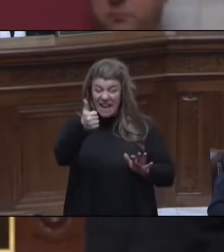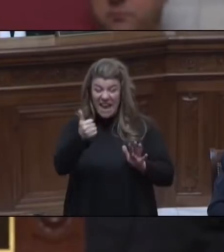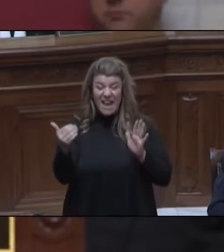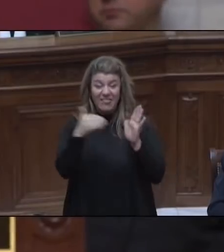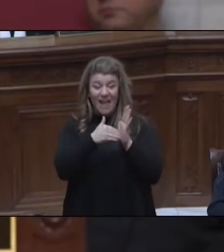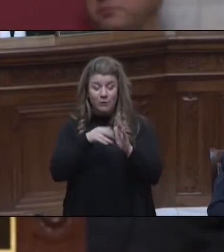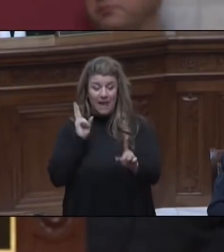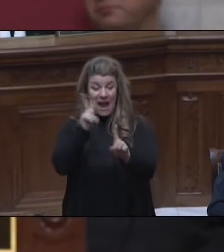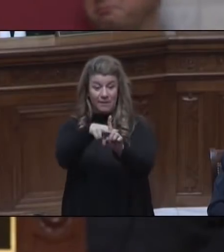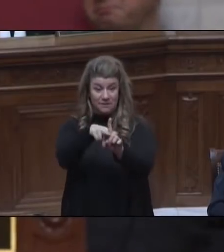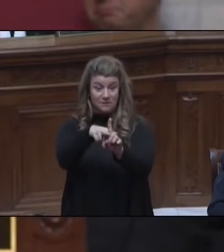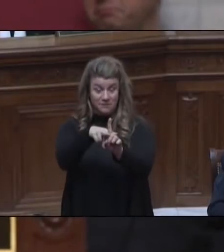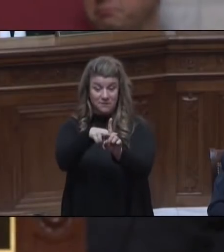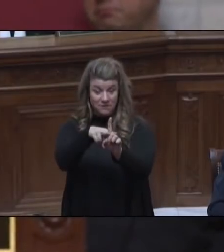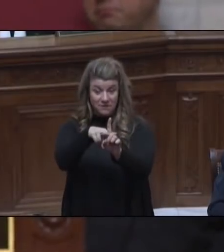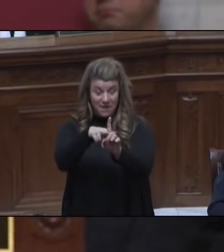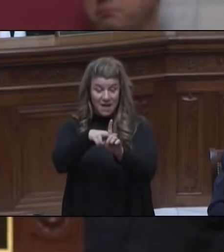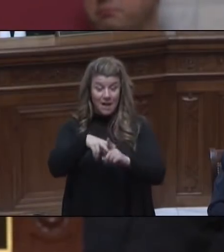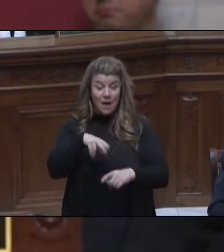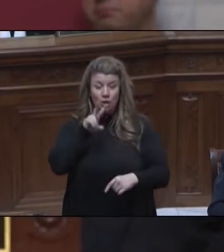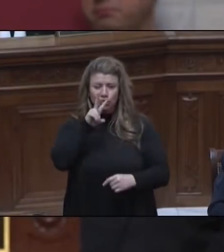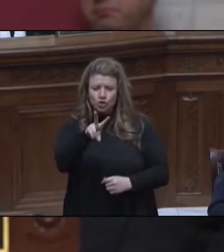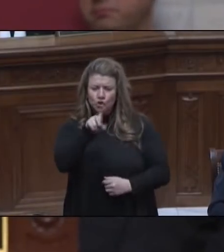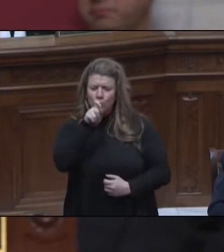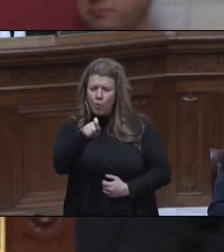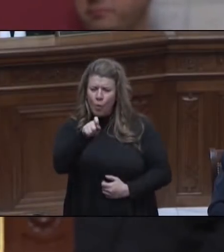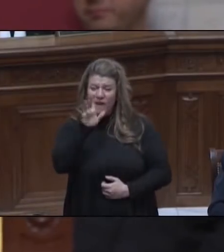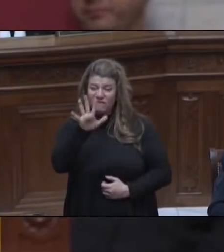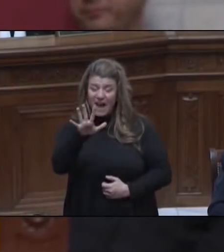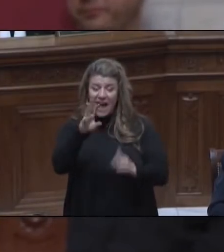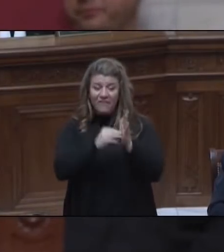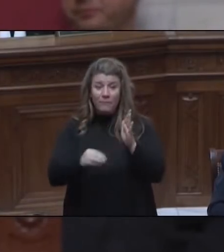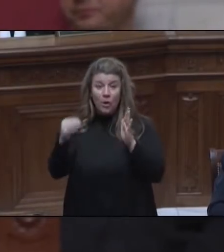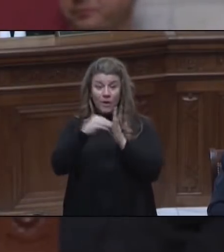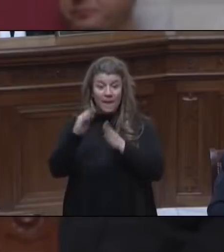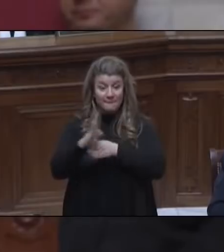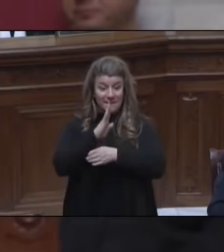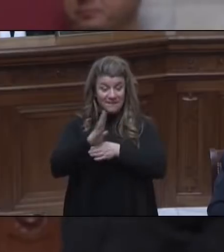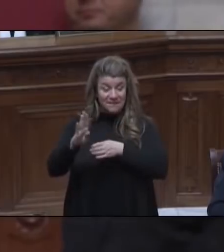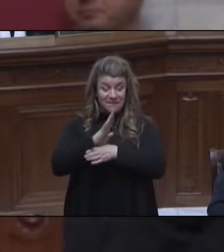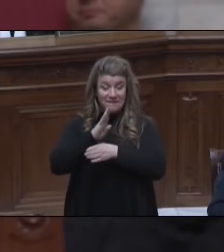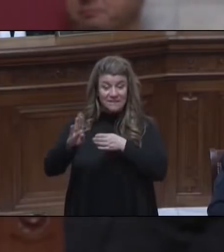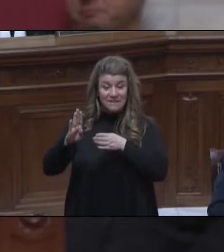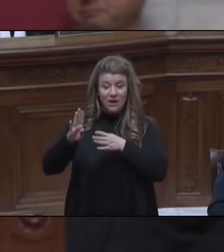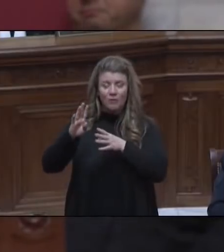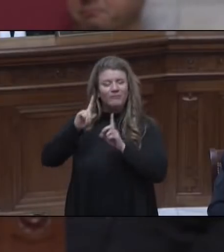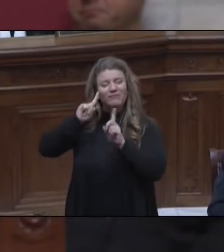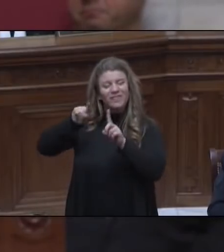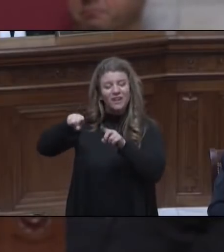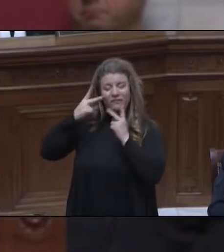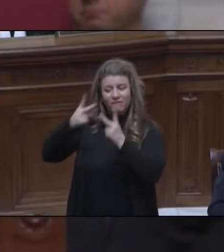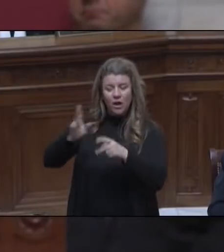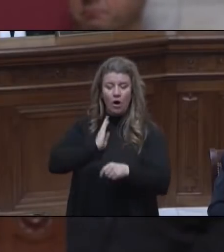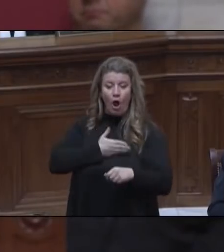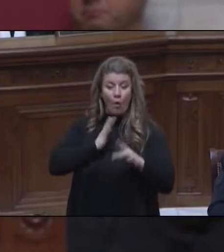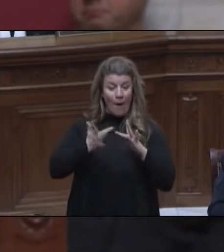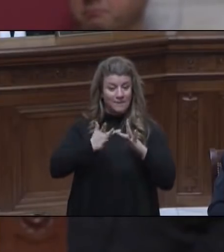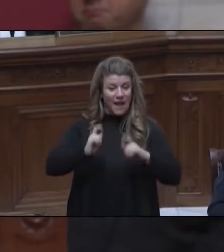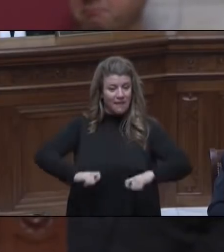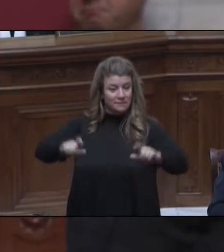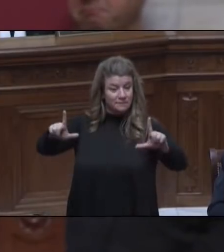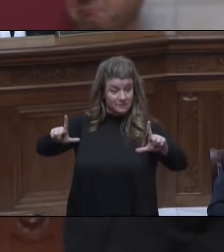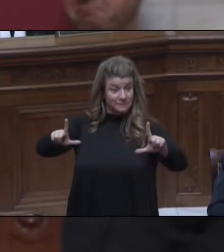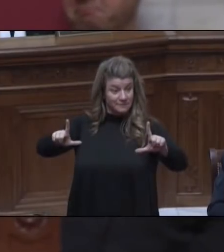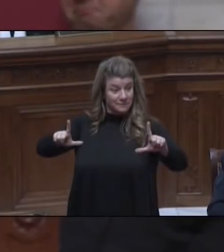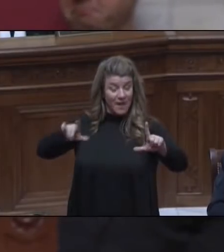10,000 applicants, I think, and 2.5 million visits to our website. Unbelievable.